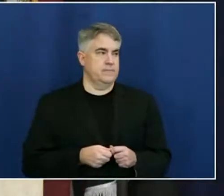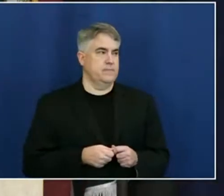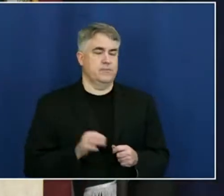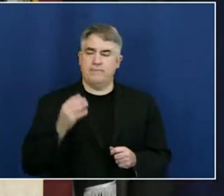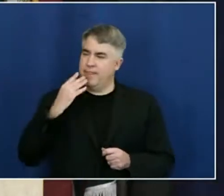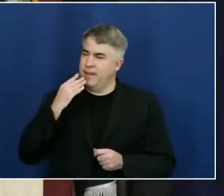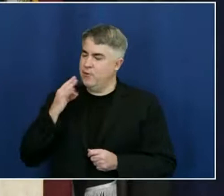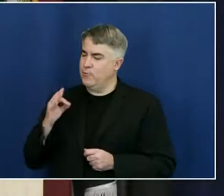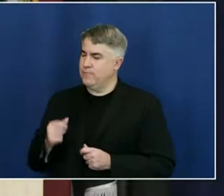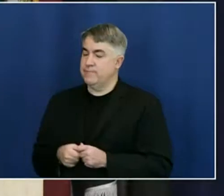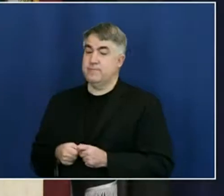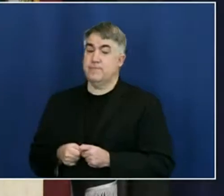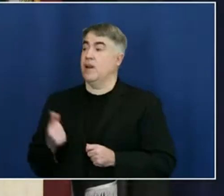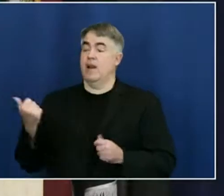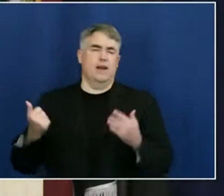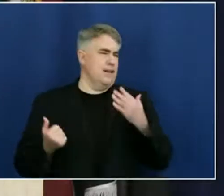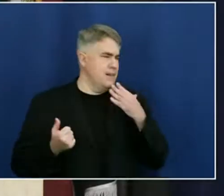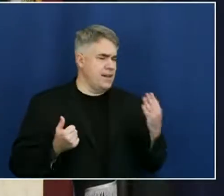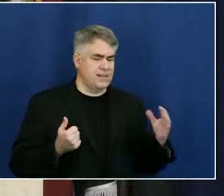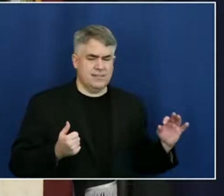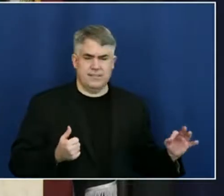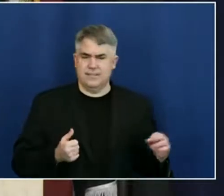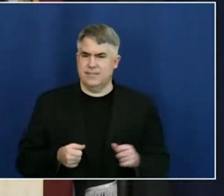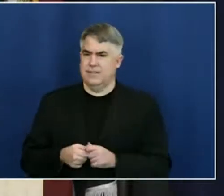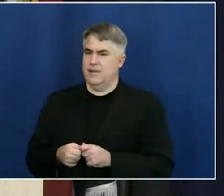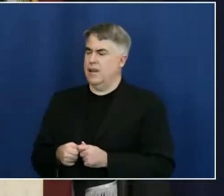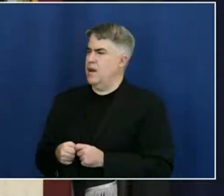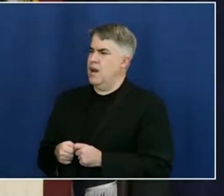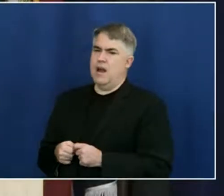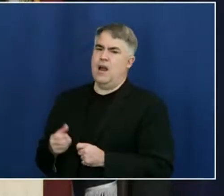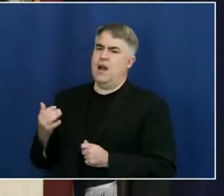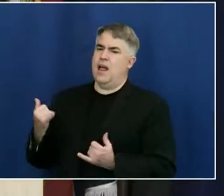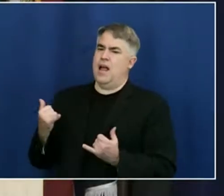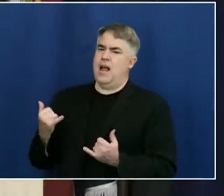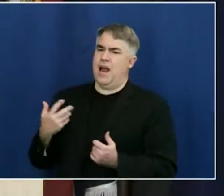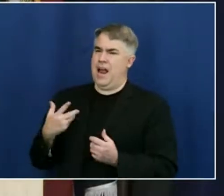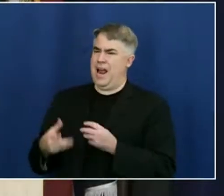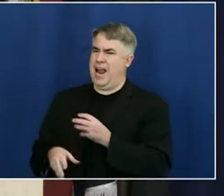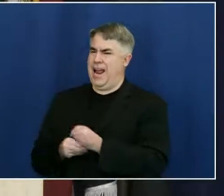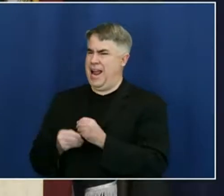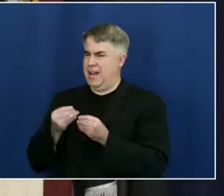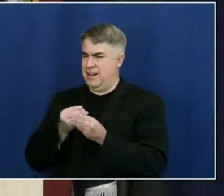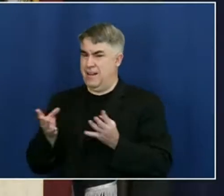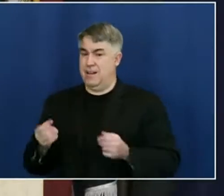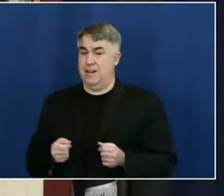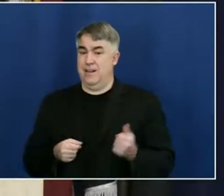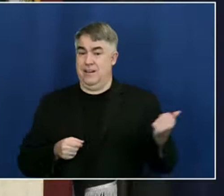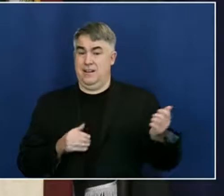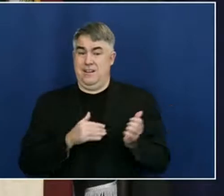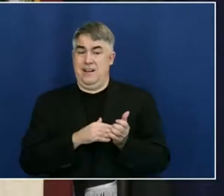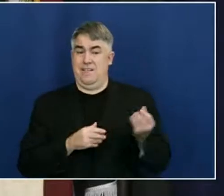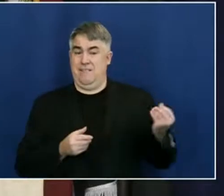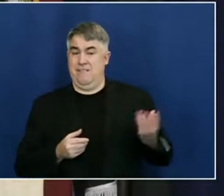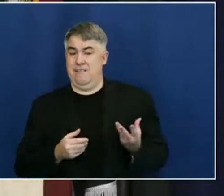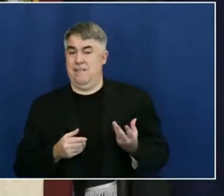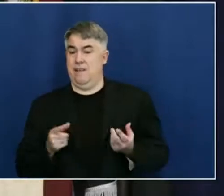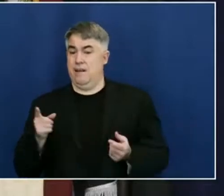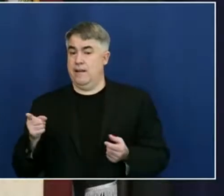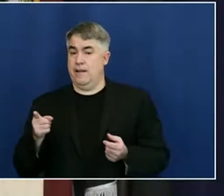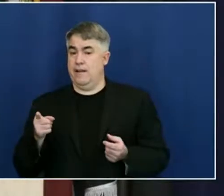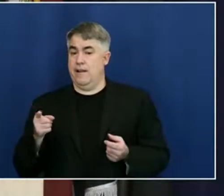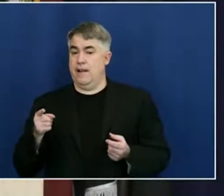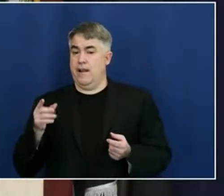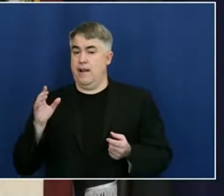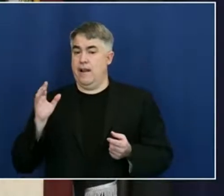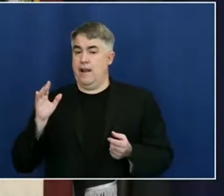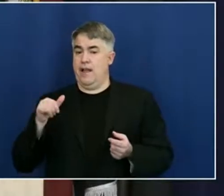Thank you, Dr. McDonald. Real quick, Jonathan from the UT, I just confirmed we have not received any reimbursements yet. I did allude to the